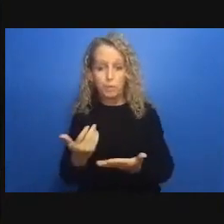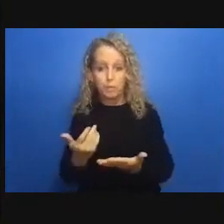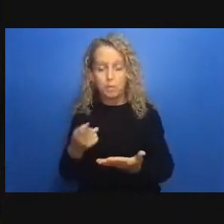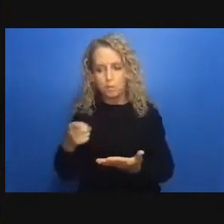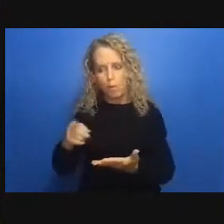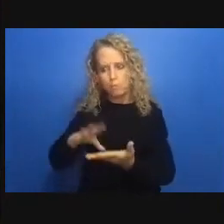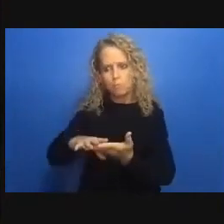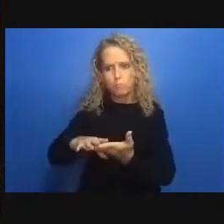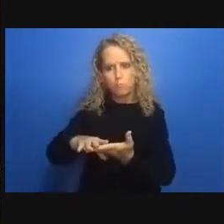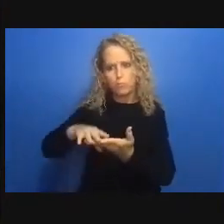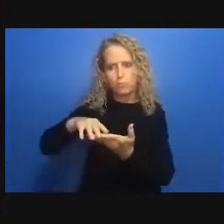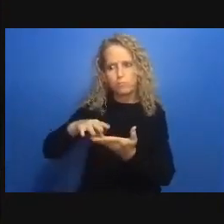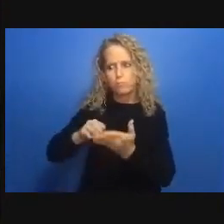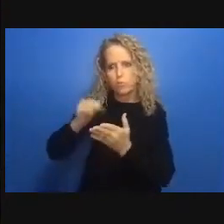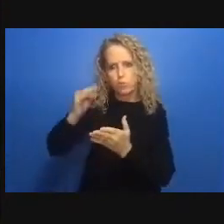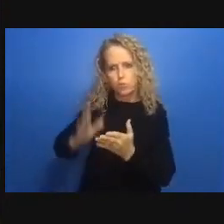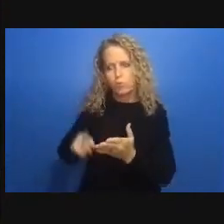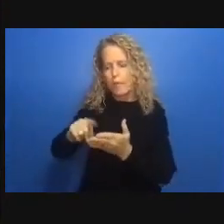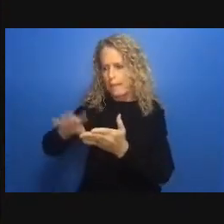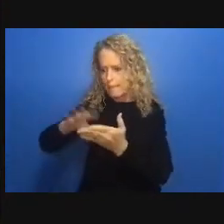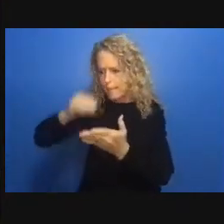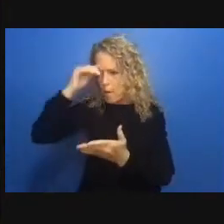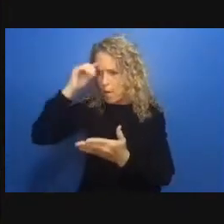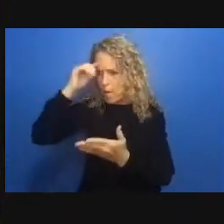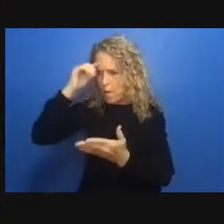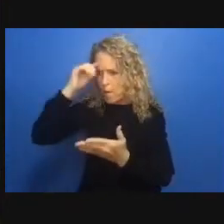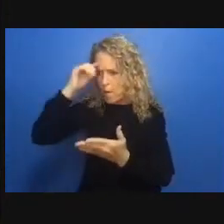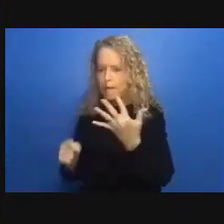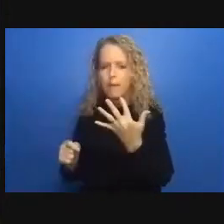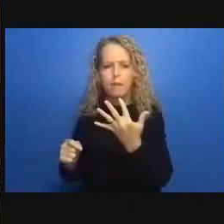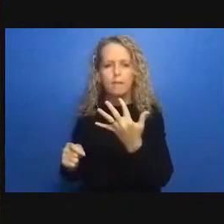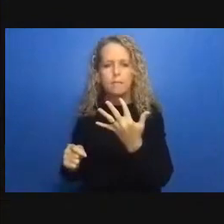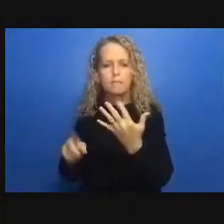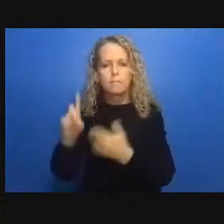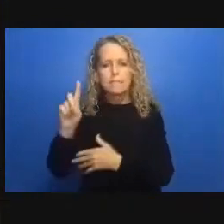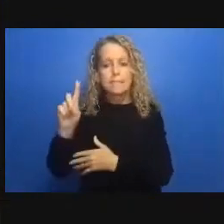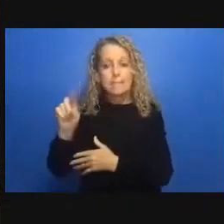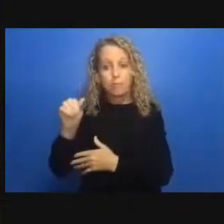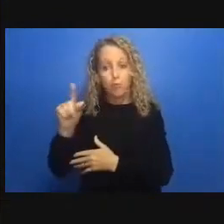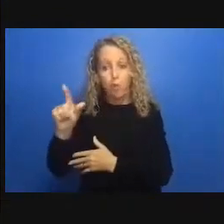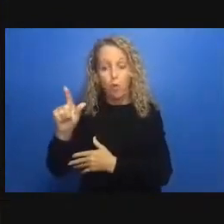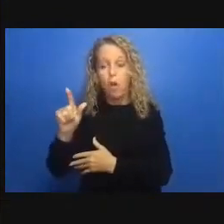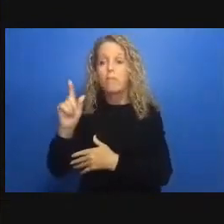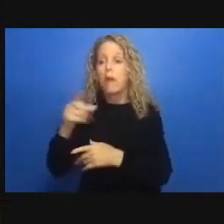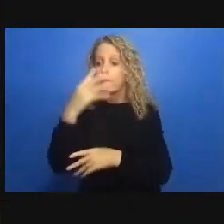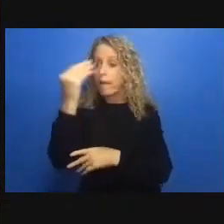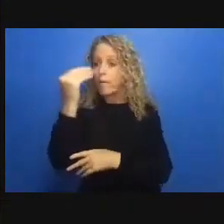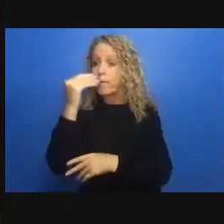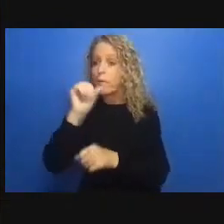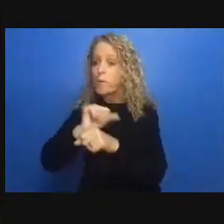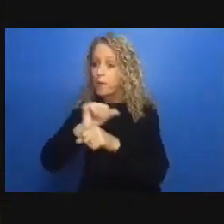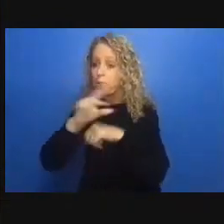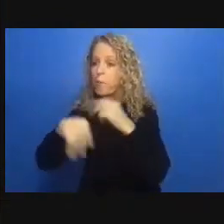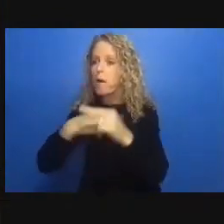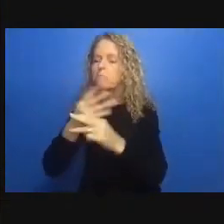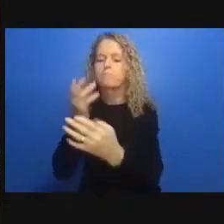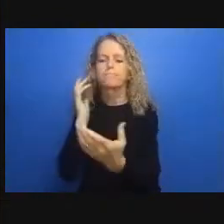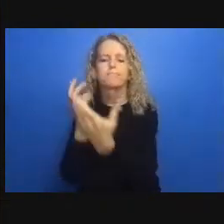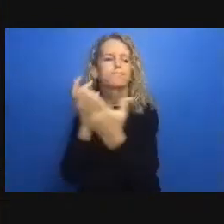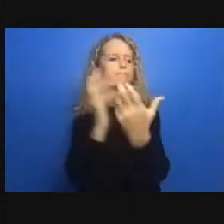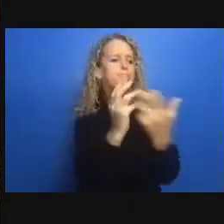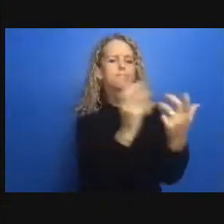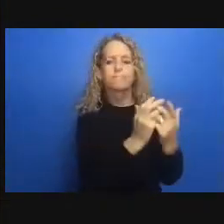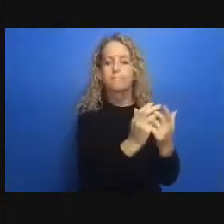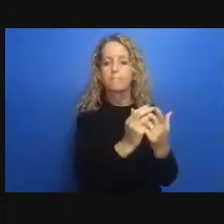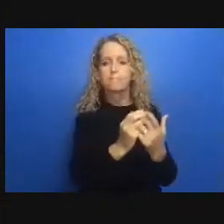they need and the learners they need and the learning they need in order to be effective in the workplace when it comes to digital skills? So we can have a lot of fun